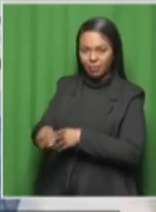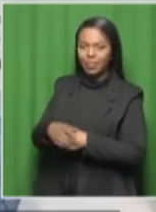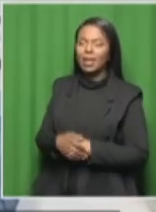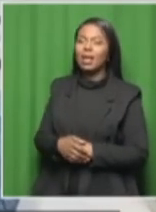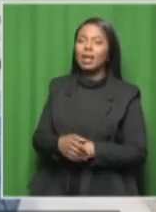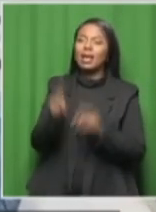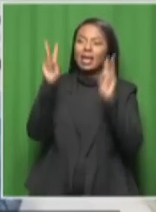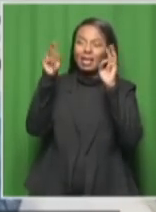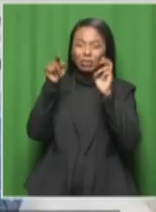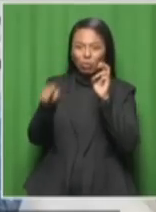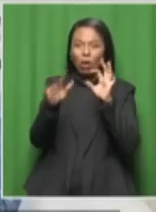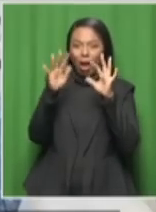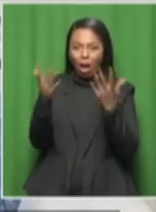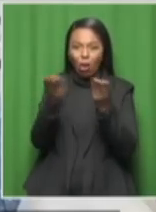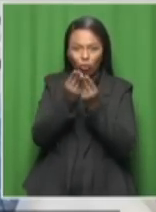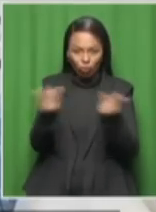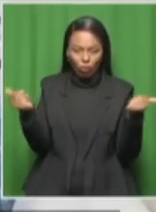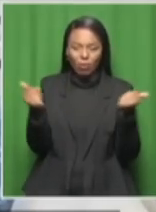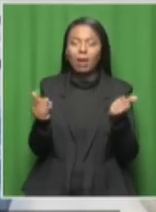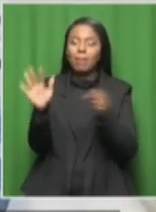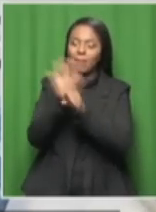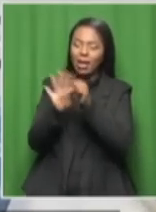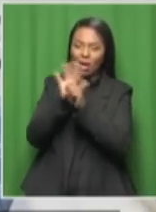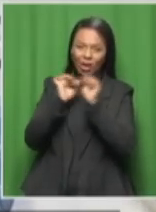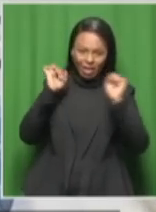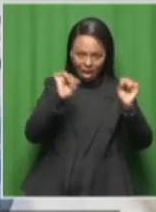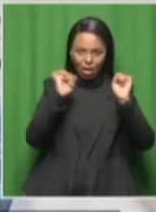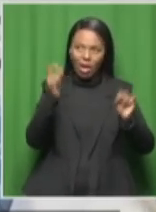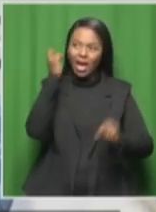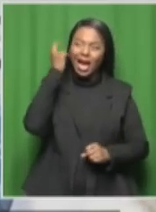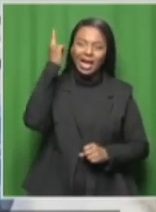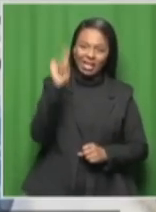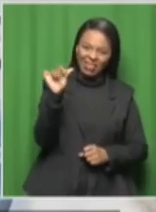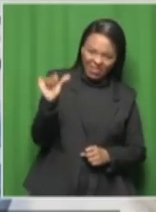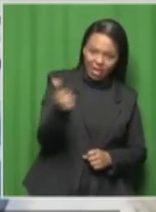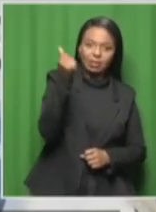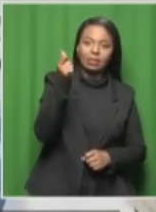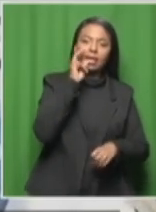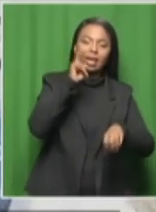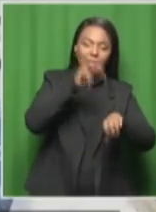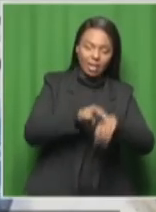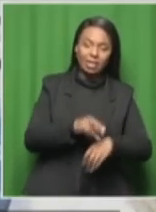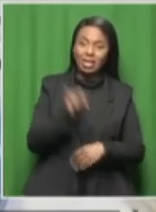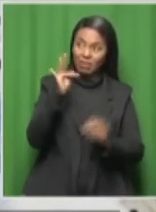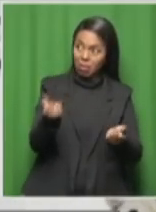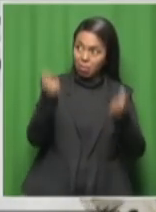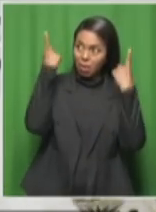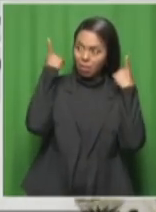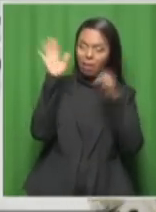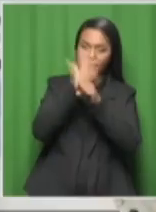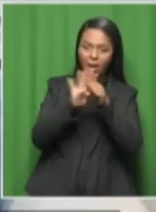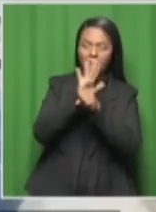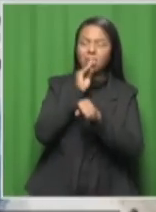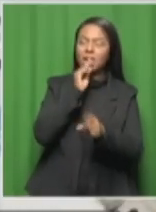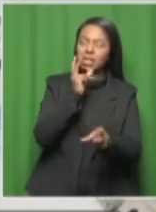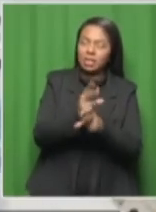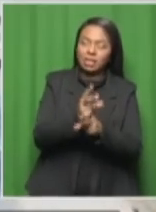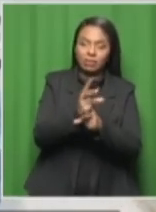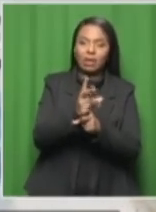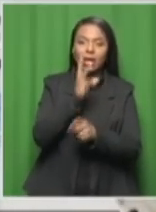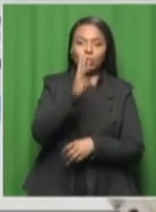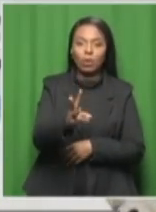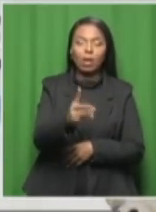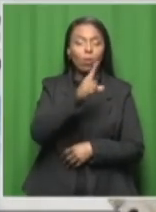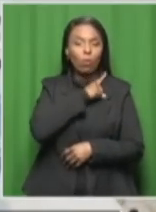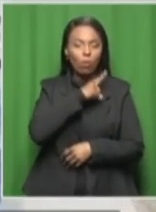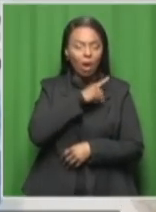deal with it, you really need to understand the background. If you don't understand the background, it will be very difficult. You will know that